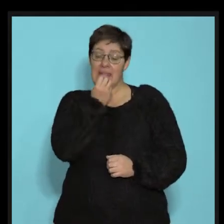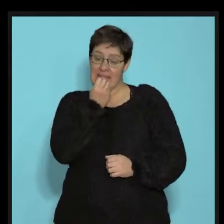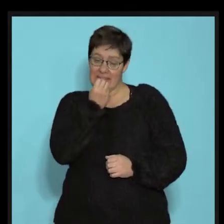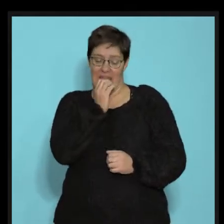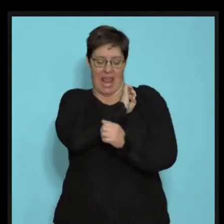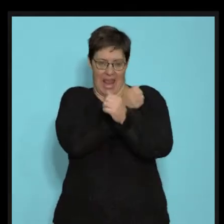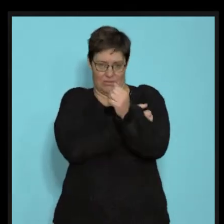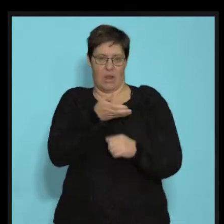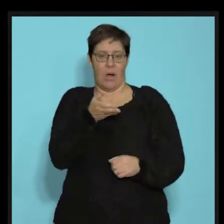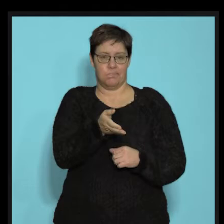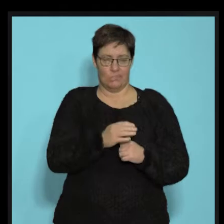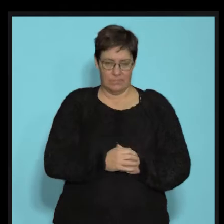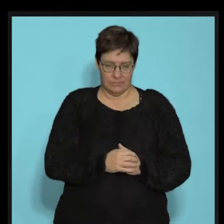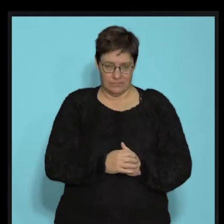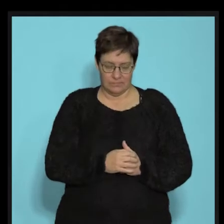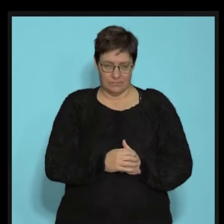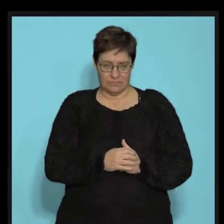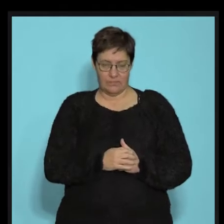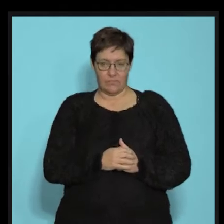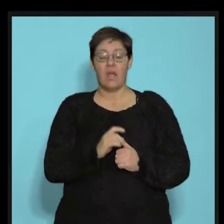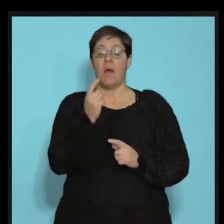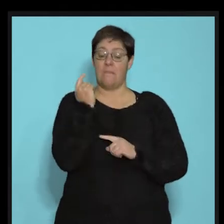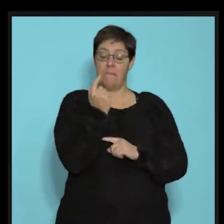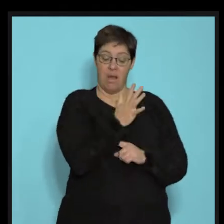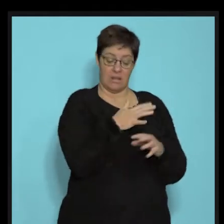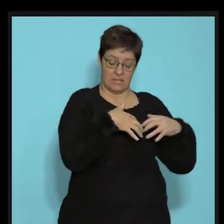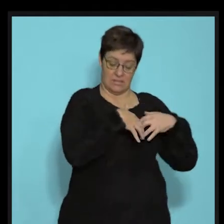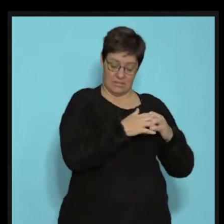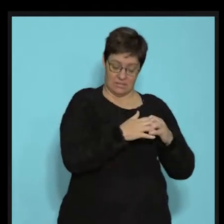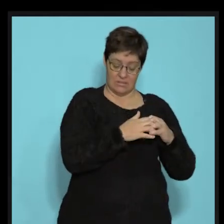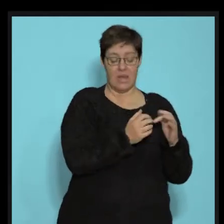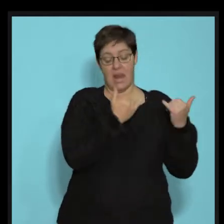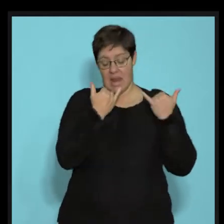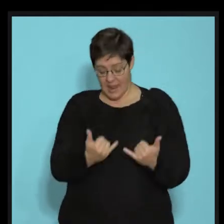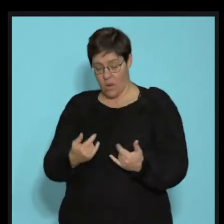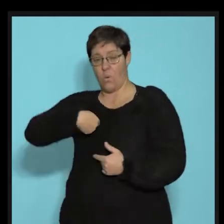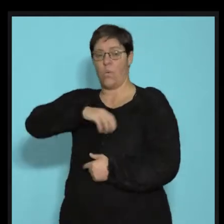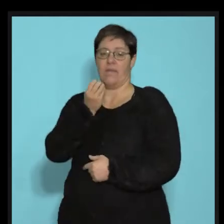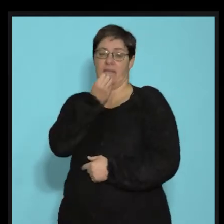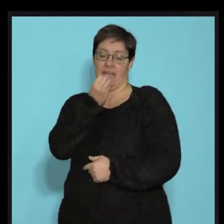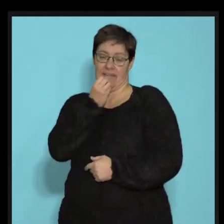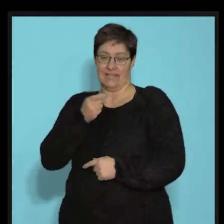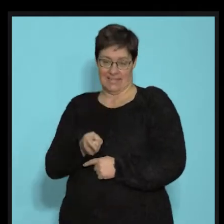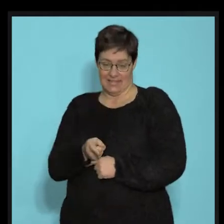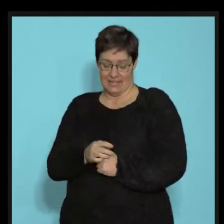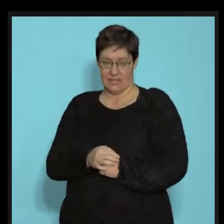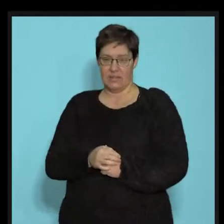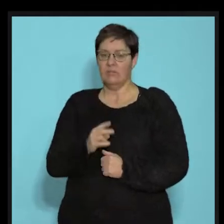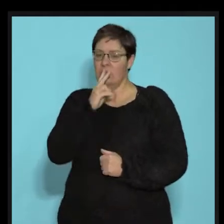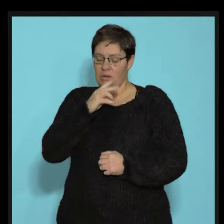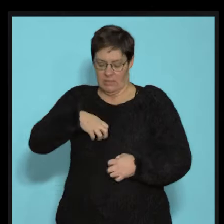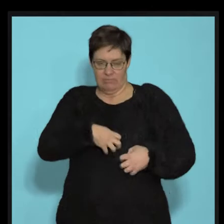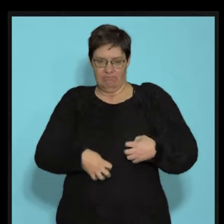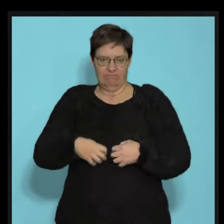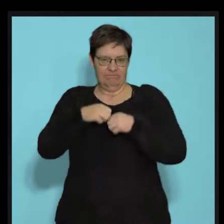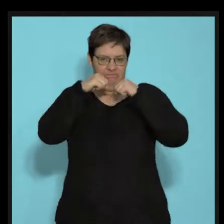we eat. So first the plants made it, then we're going to eat it. And when we look at our